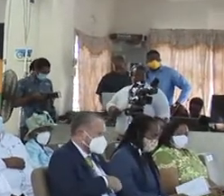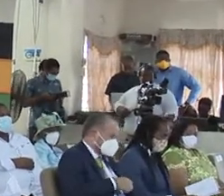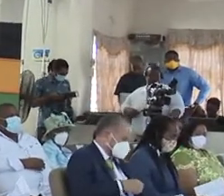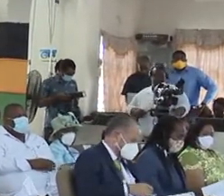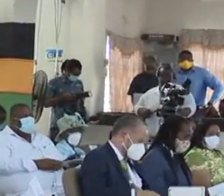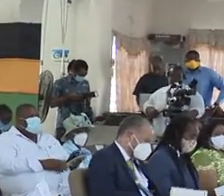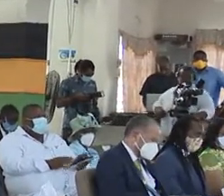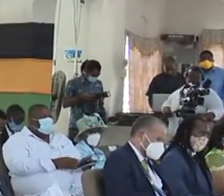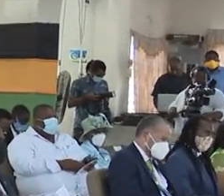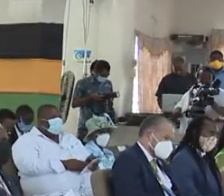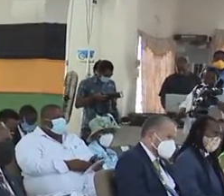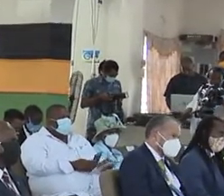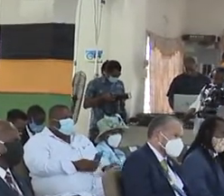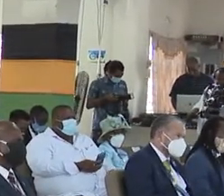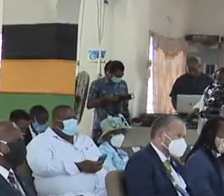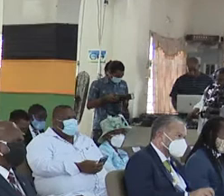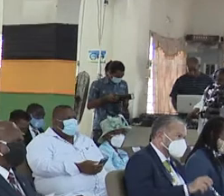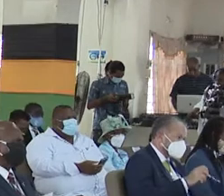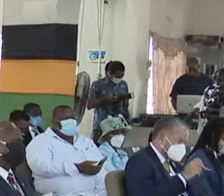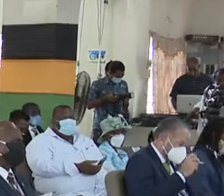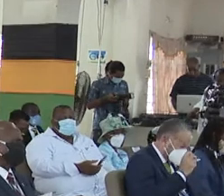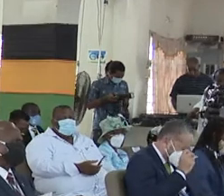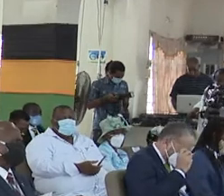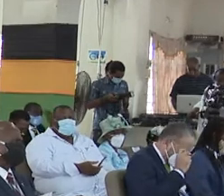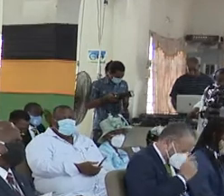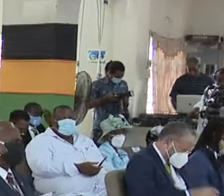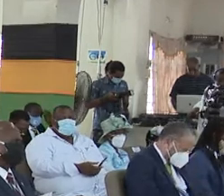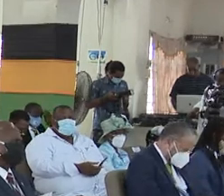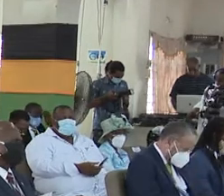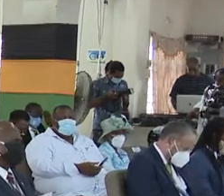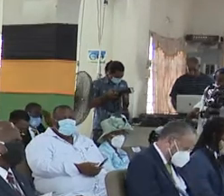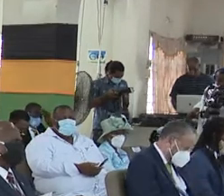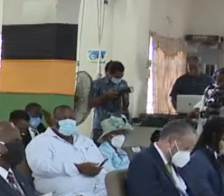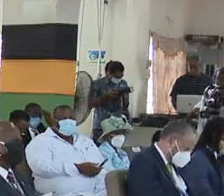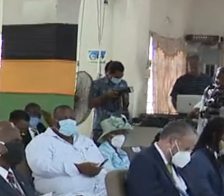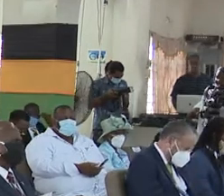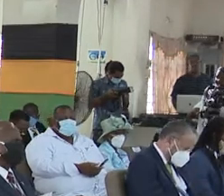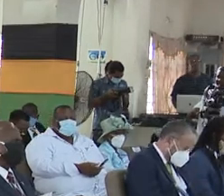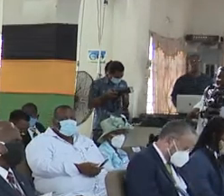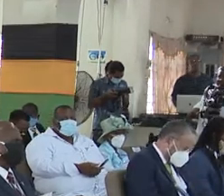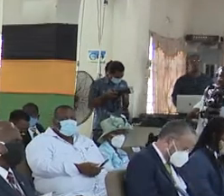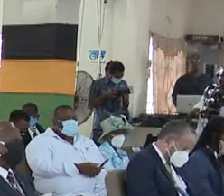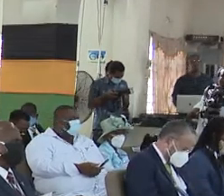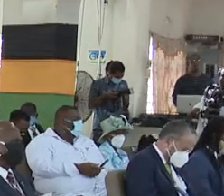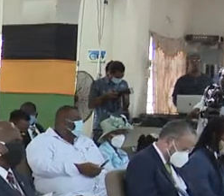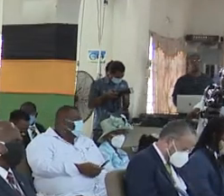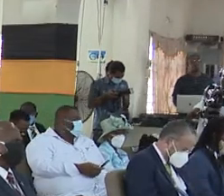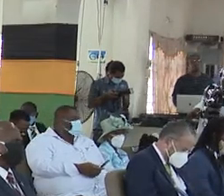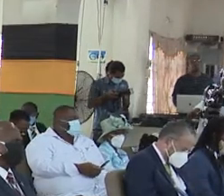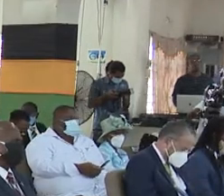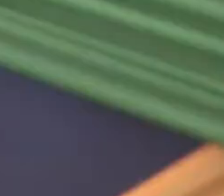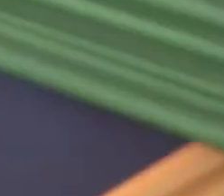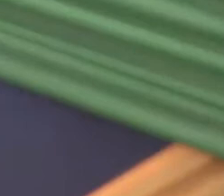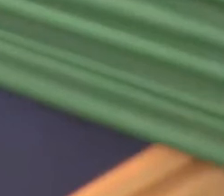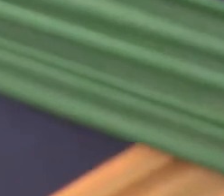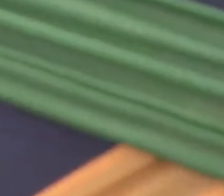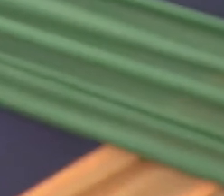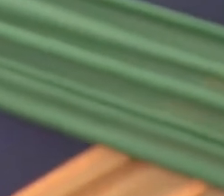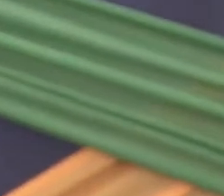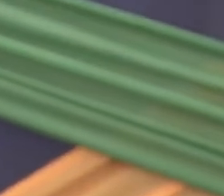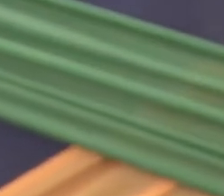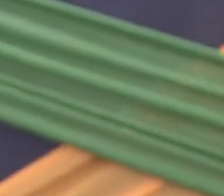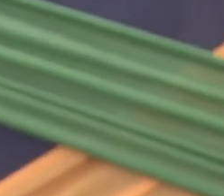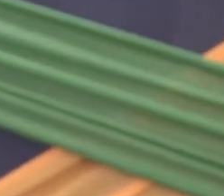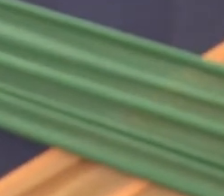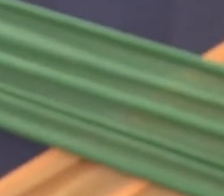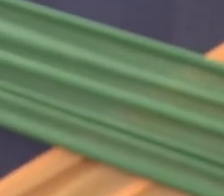Praise God. It's a tremendous time to pray an intercessory prayer for Jamaica. And it's a very important prayer because of where we are